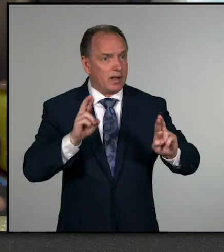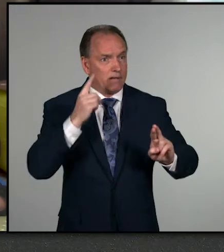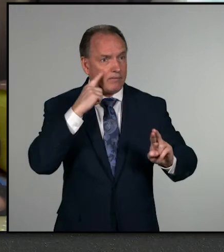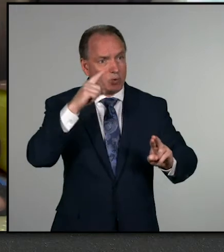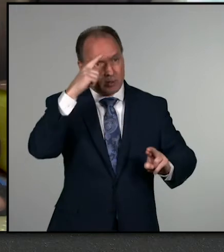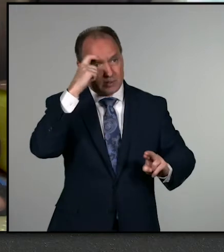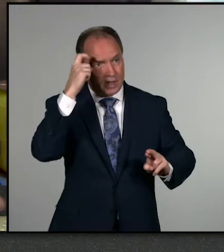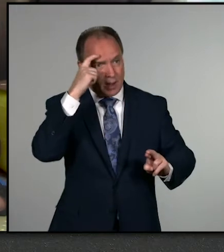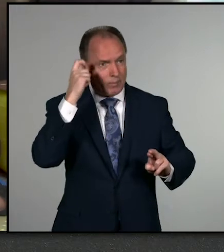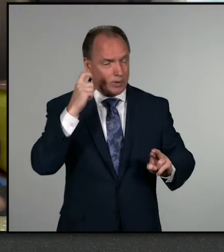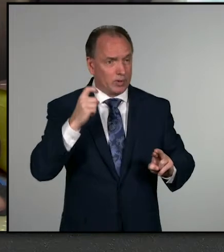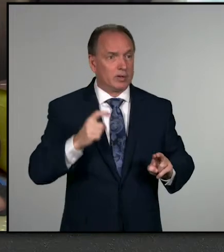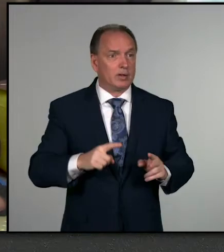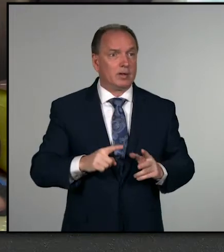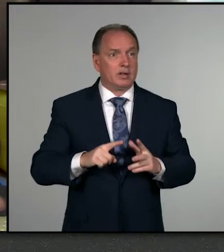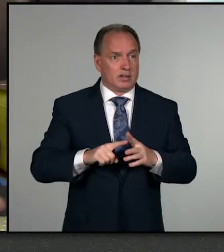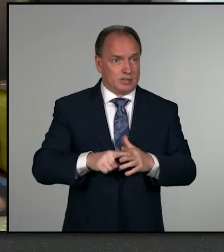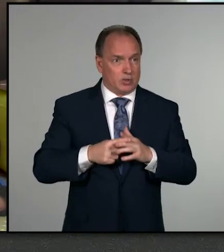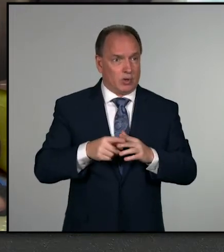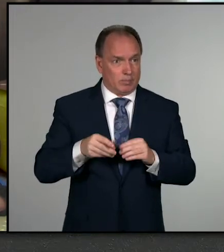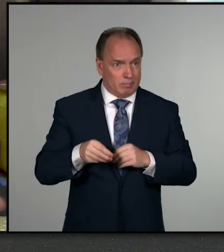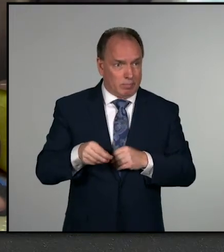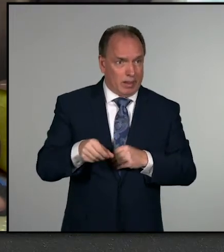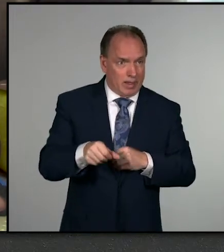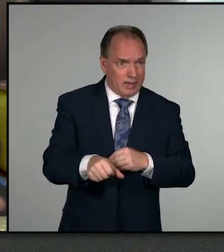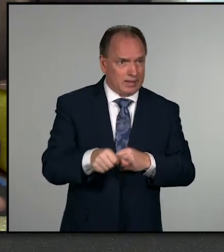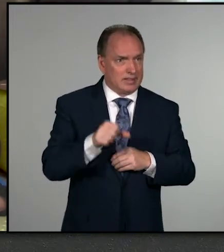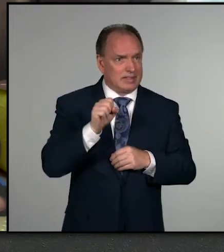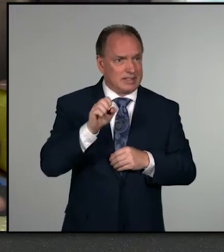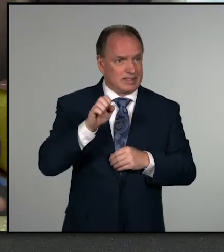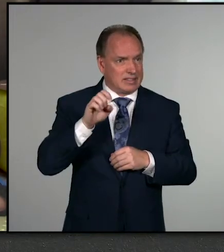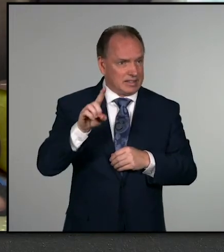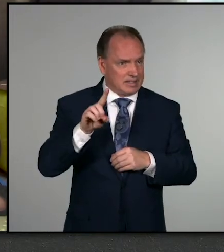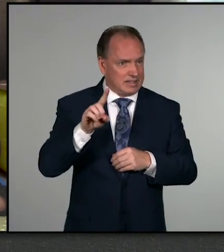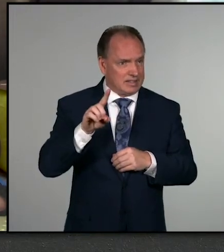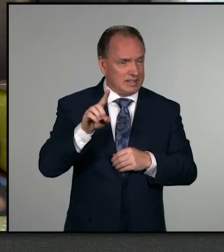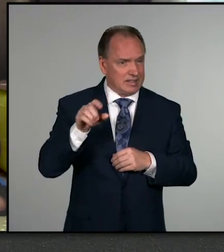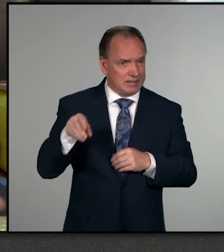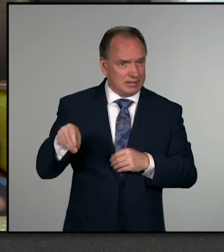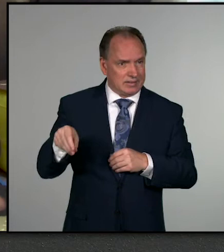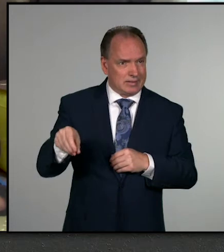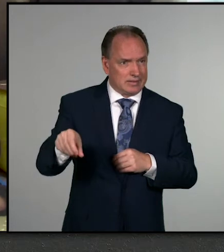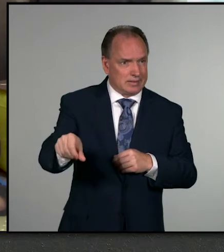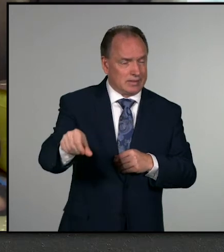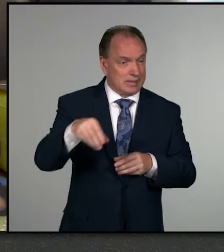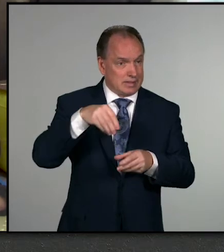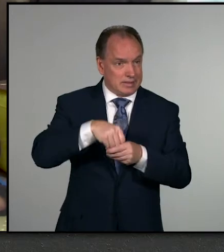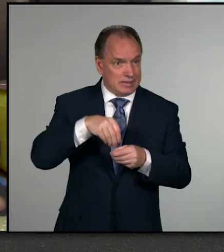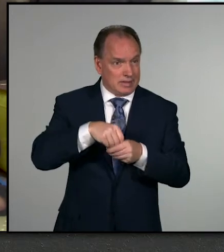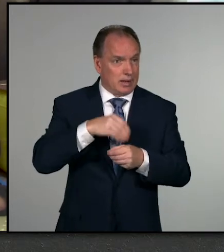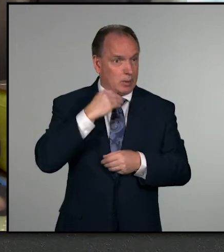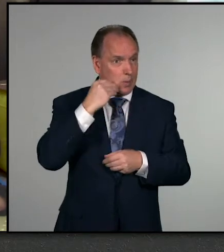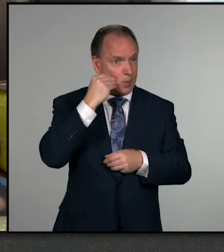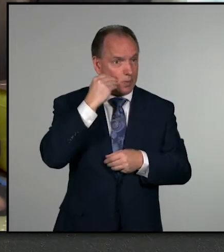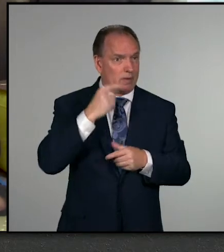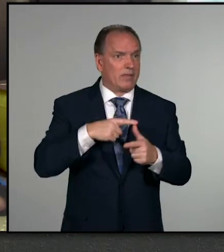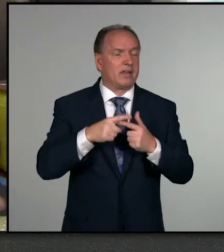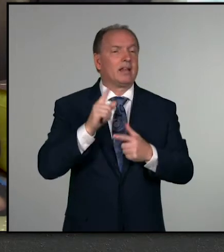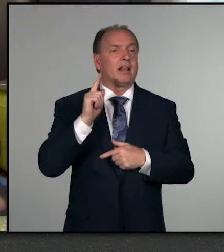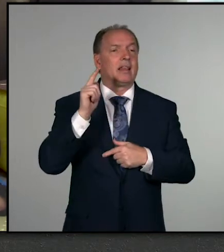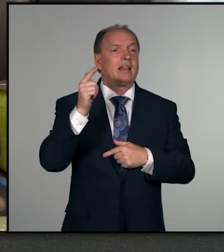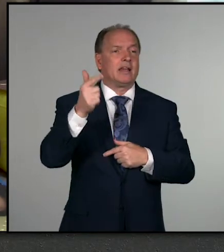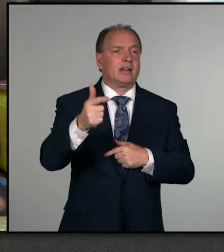as I told you, was start some seeds inside so that when it gets warm enough, they can plant them